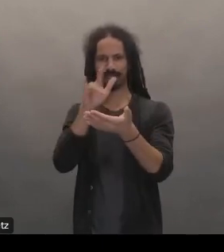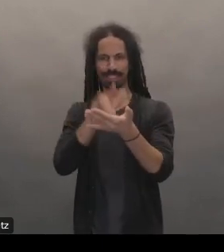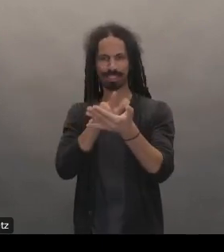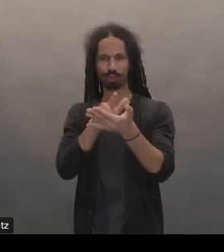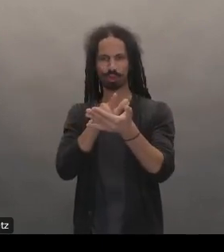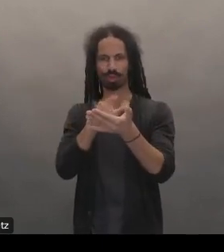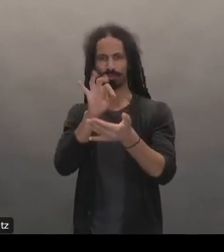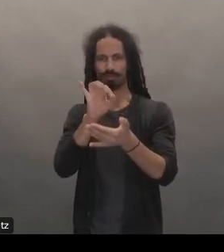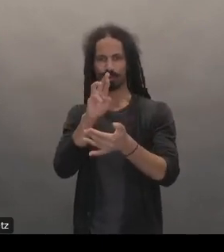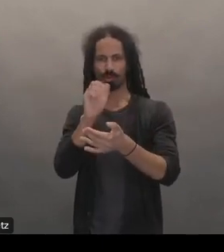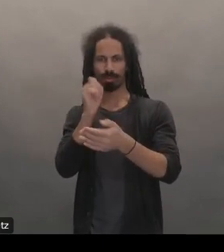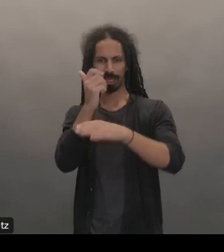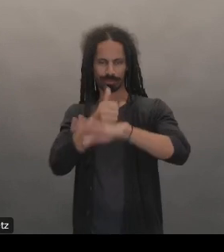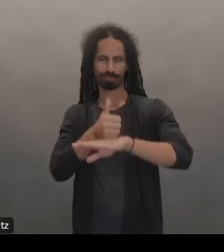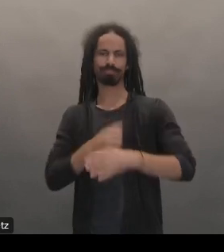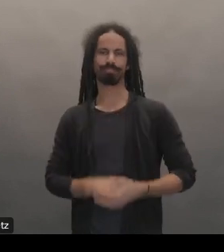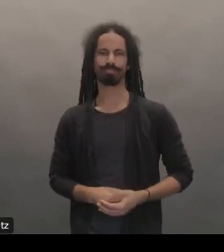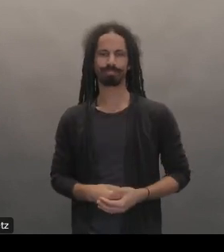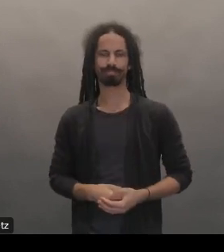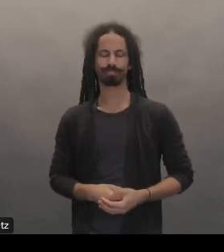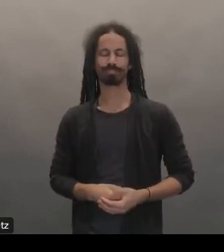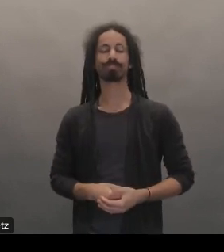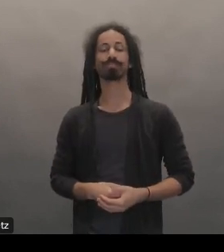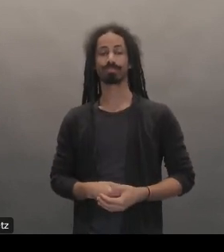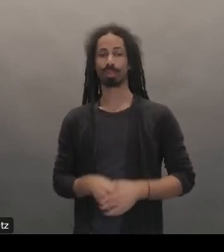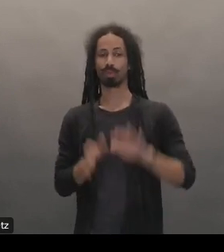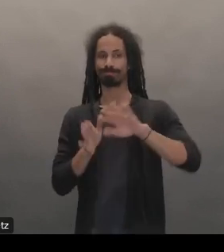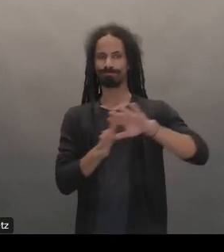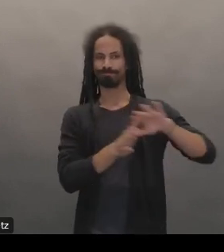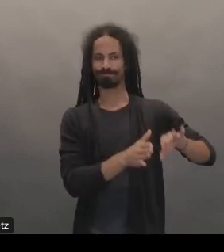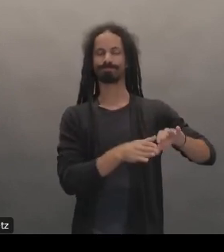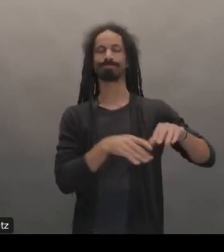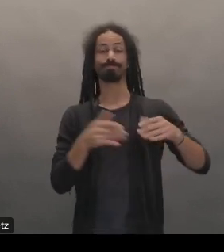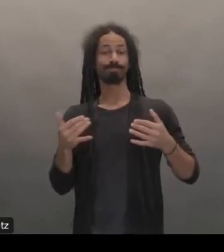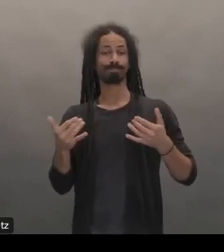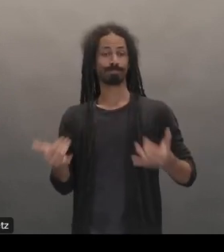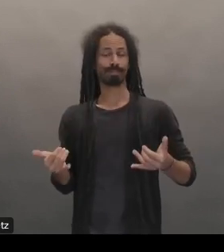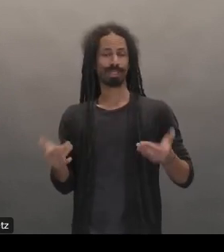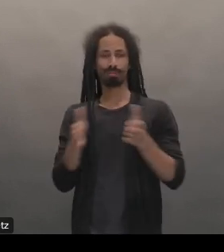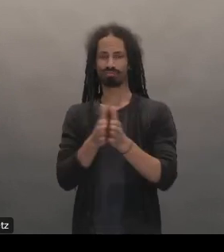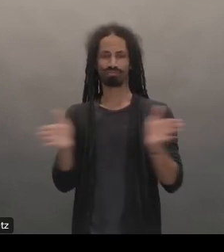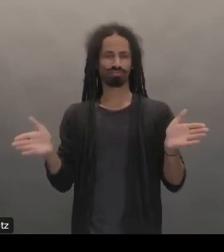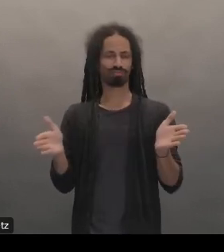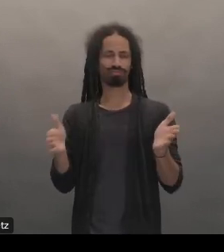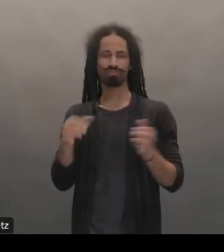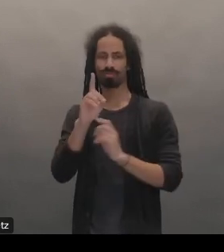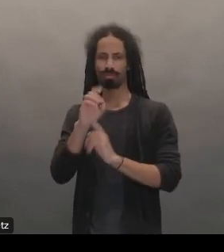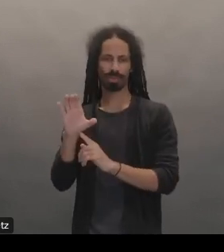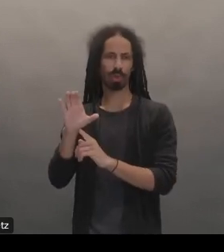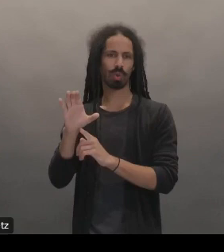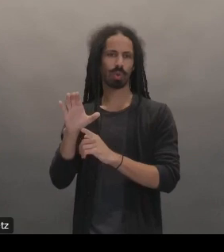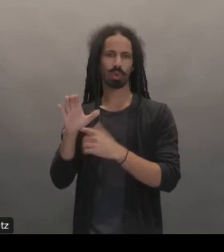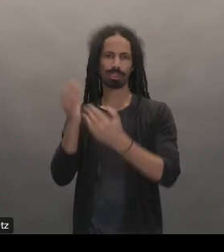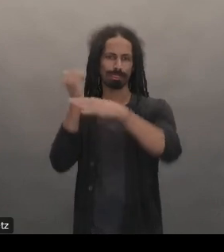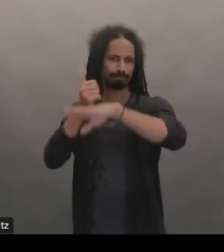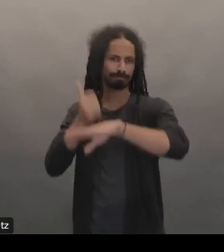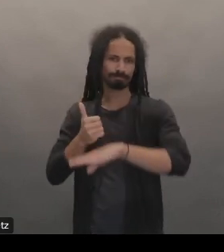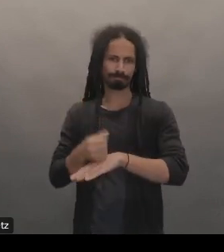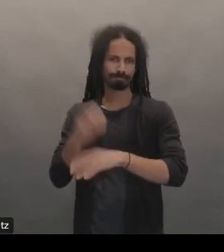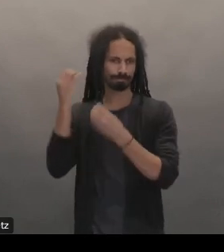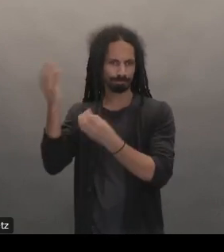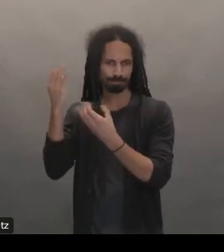So moving past the title page, here are some general document layout pieces of info that you need to